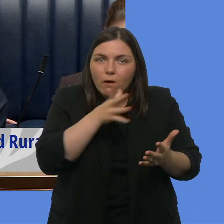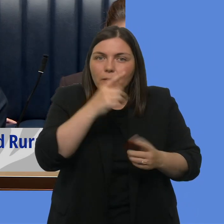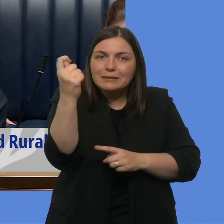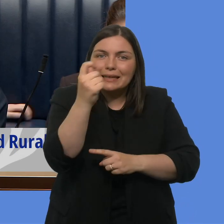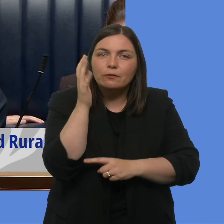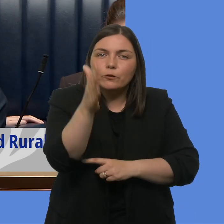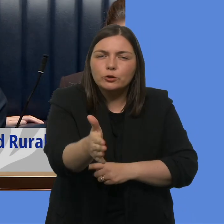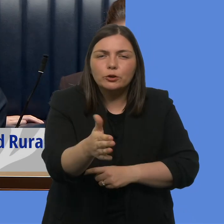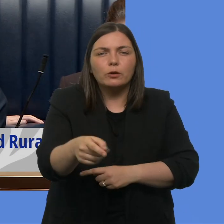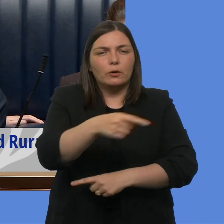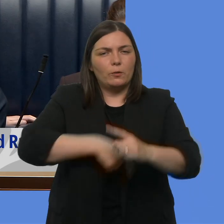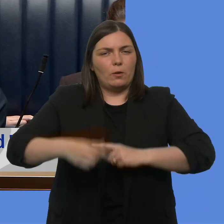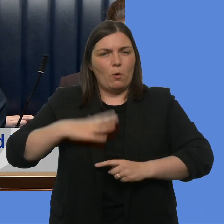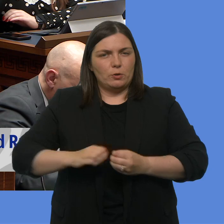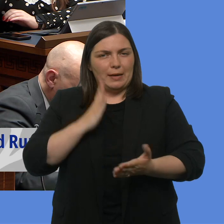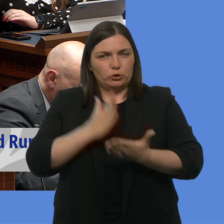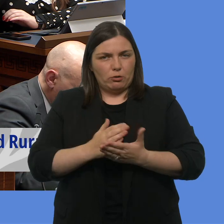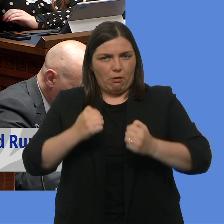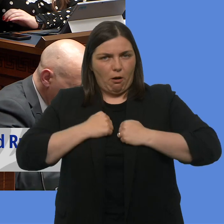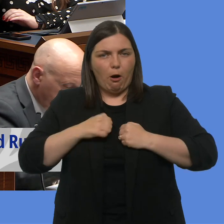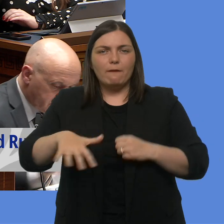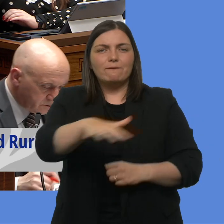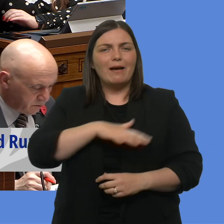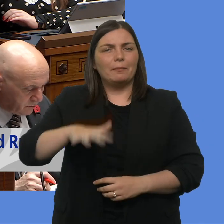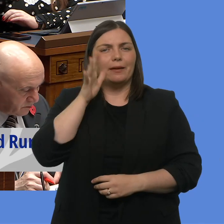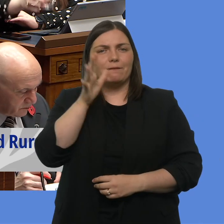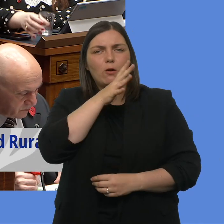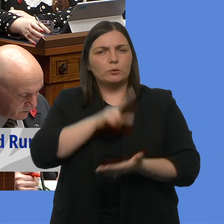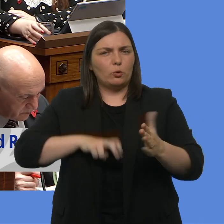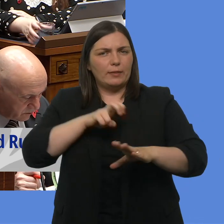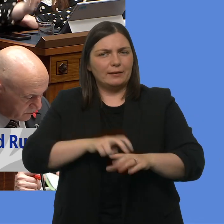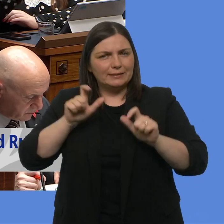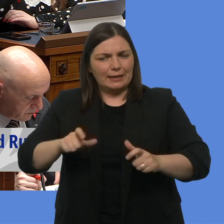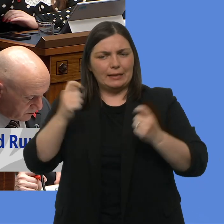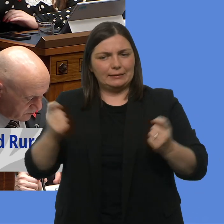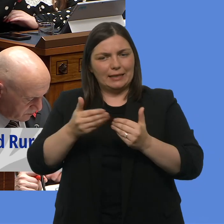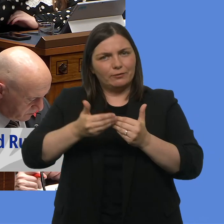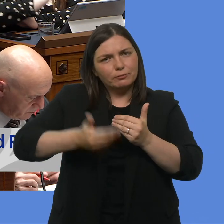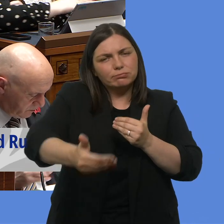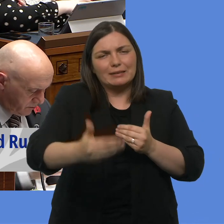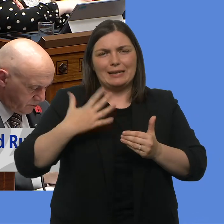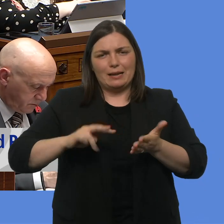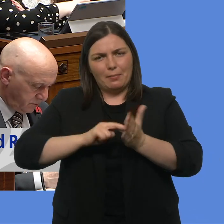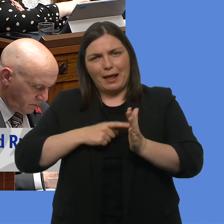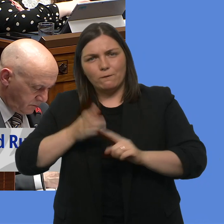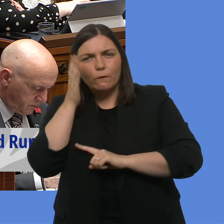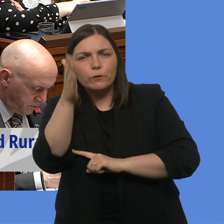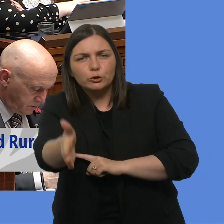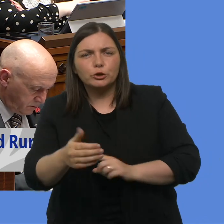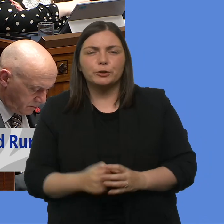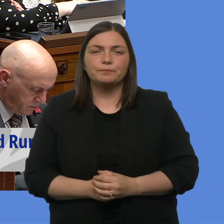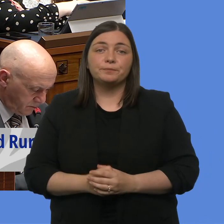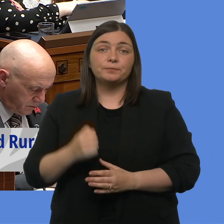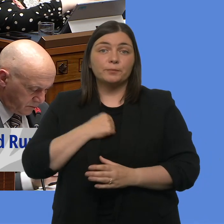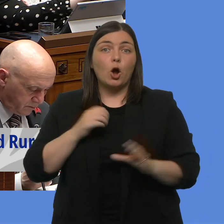be successful, and that's where we need to plan for the future. My department, as part of that programme, will be assisting people in relation to this. There's more we need to do,